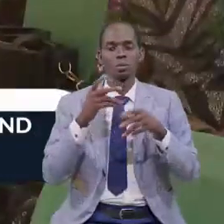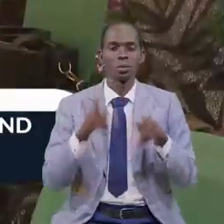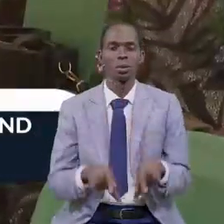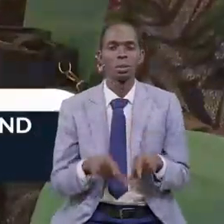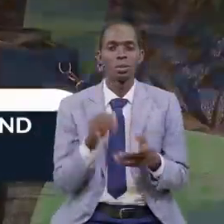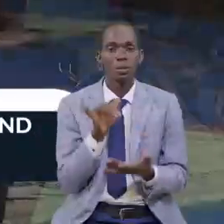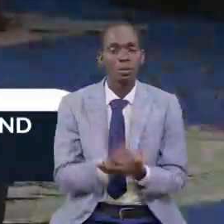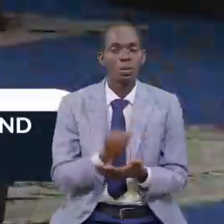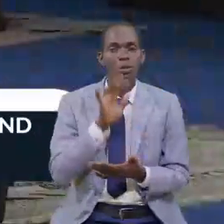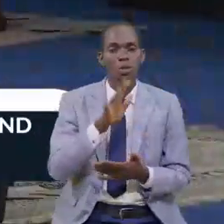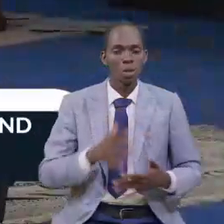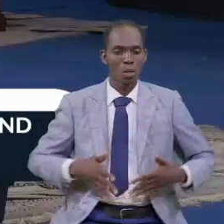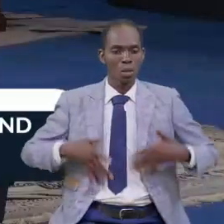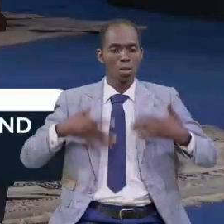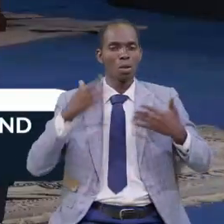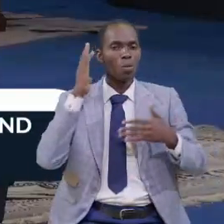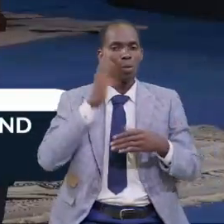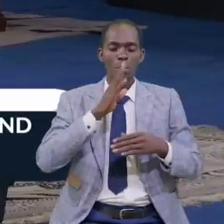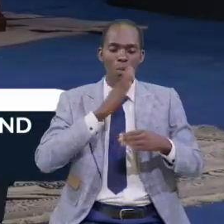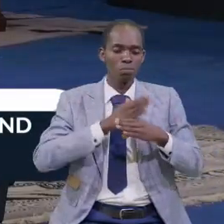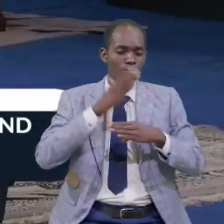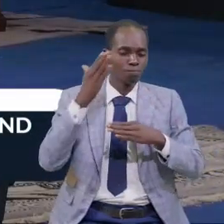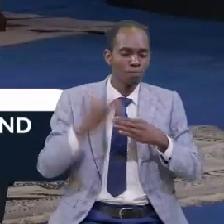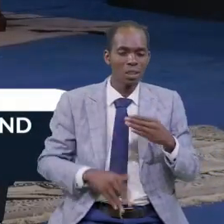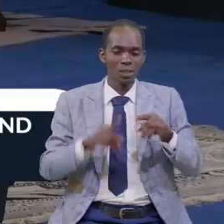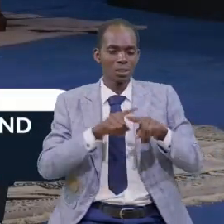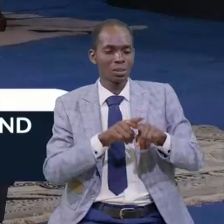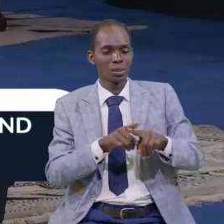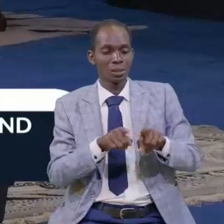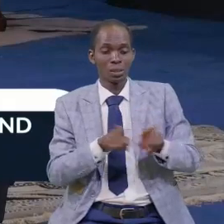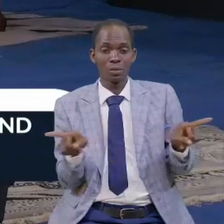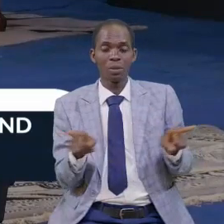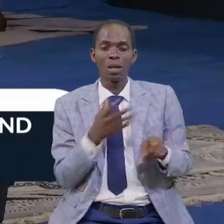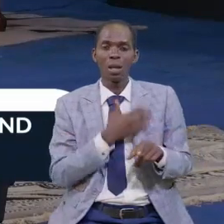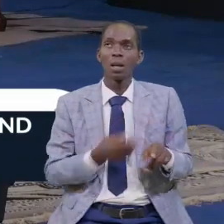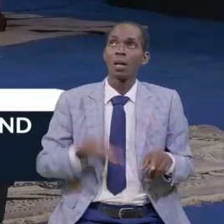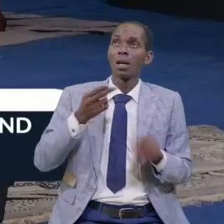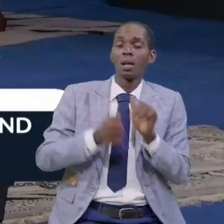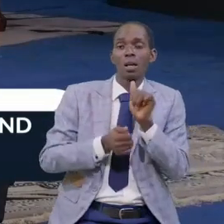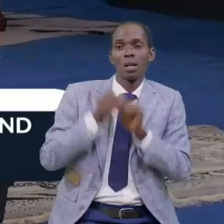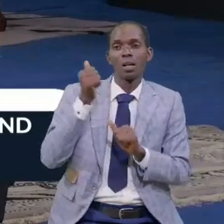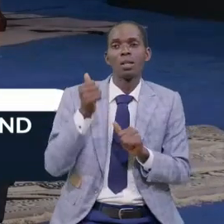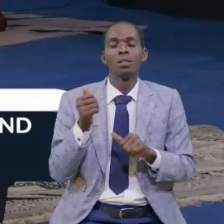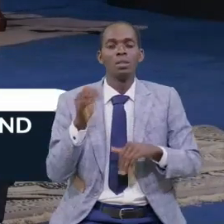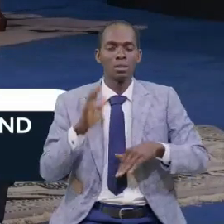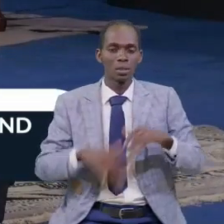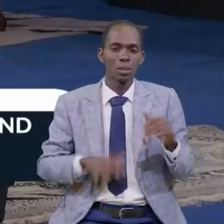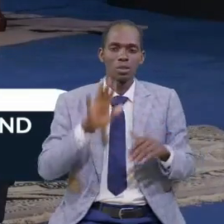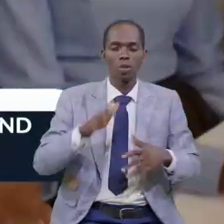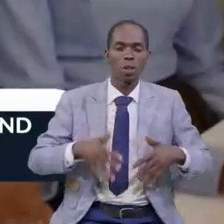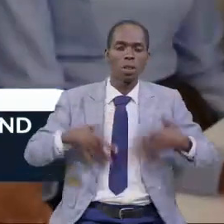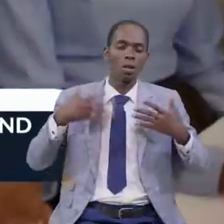life will be totally different, higher than your life of the past. Look at